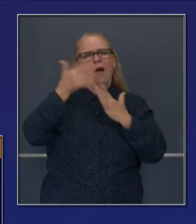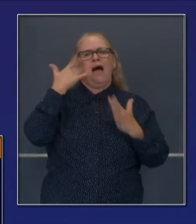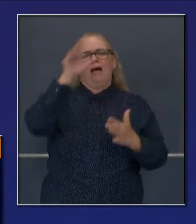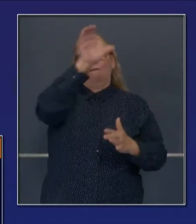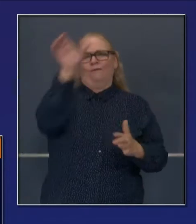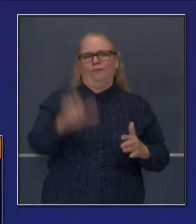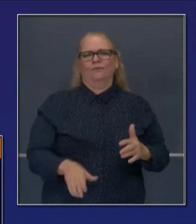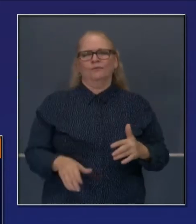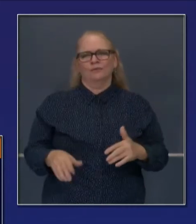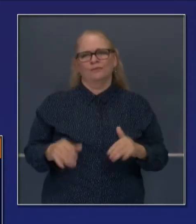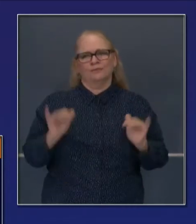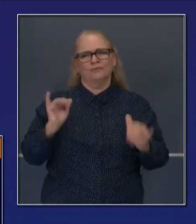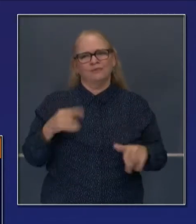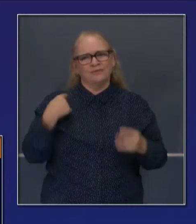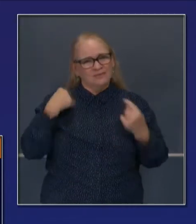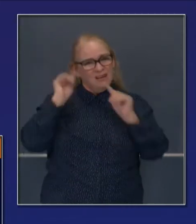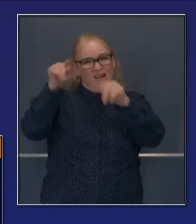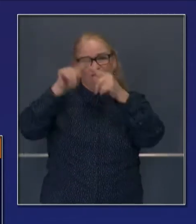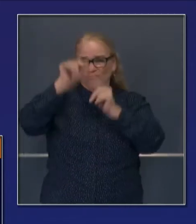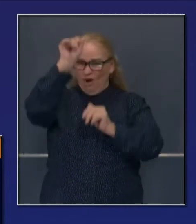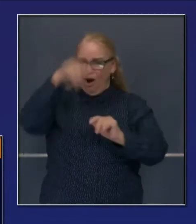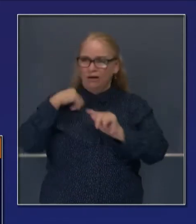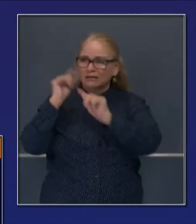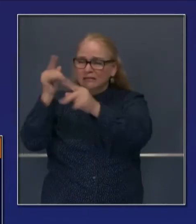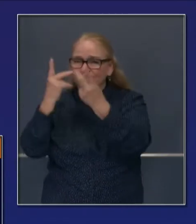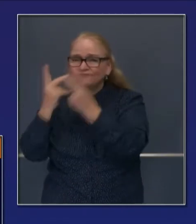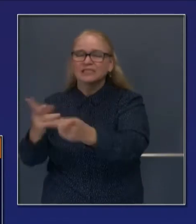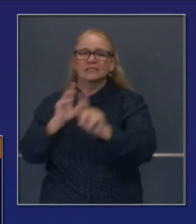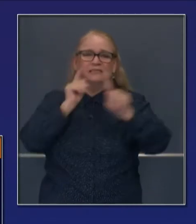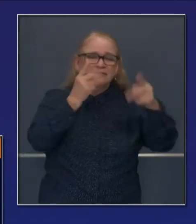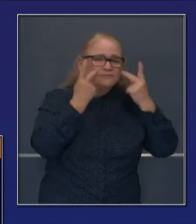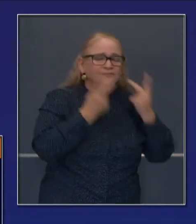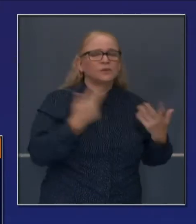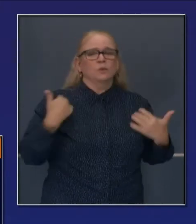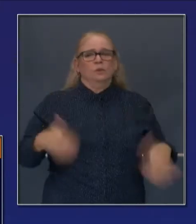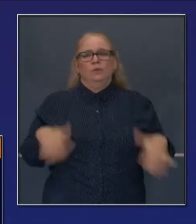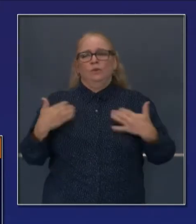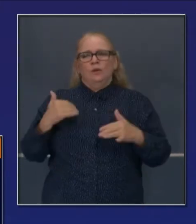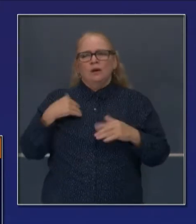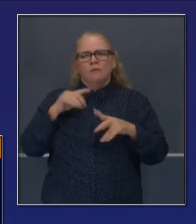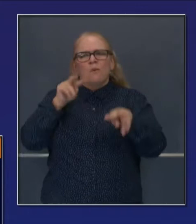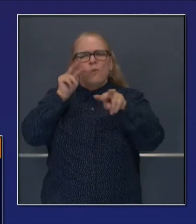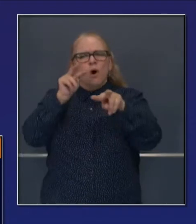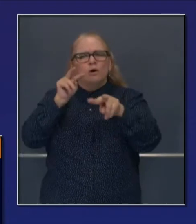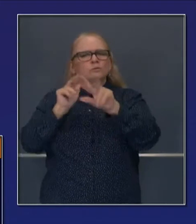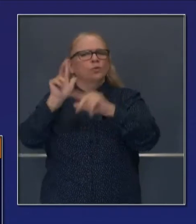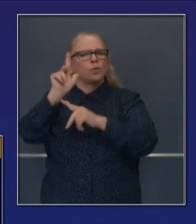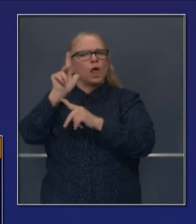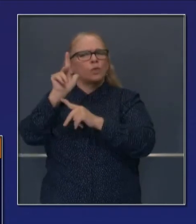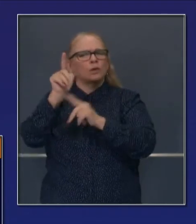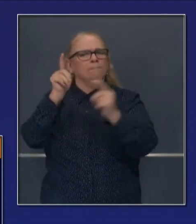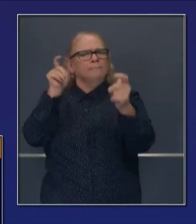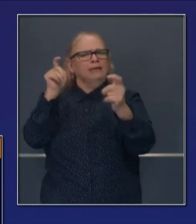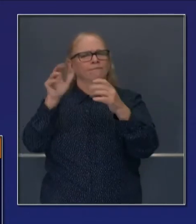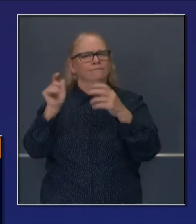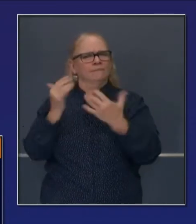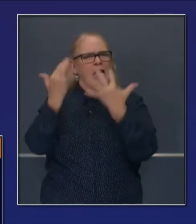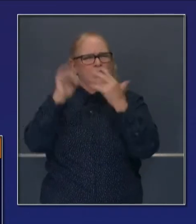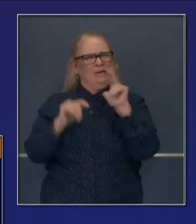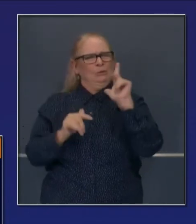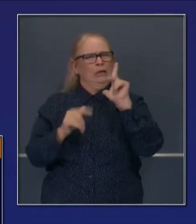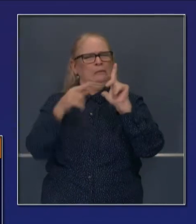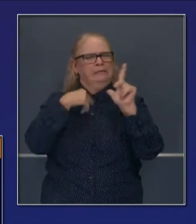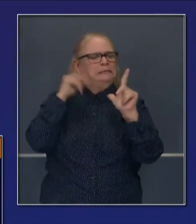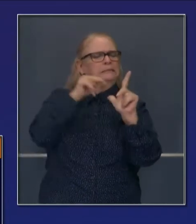23 stubborn fires that we're working aggressively to contain. Again, hats off to the men and women in uniform, CAL FIRE, and again,